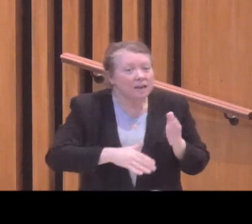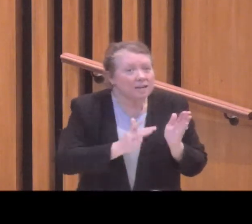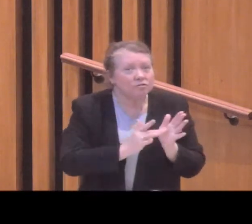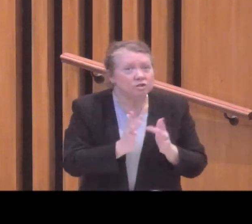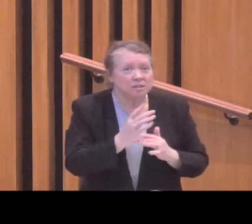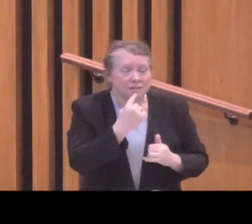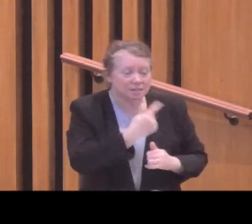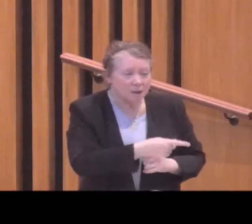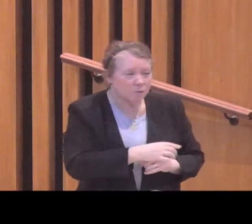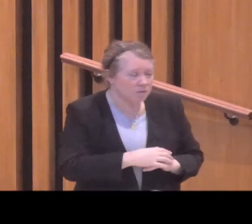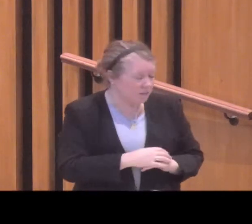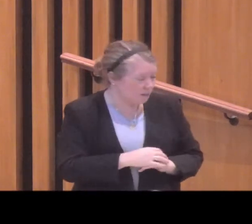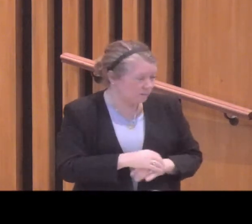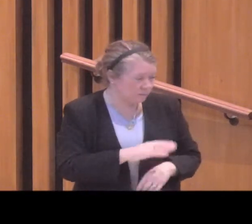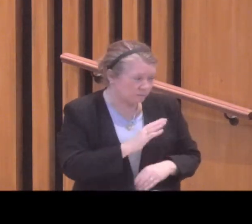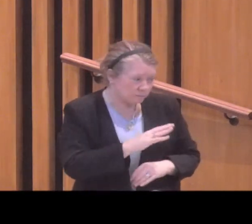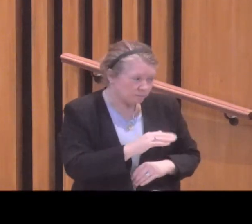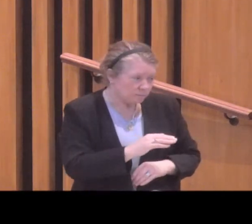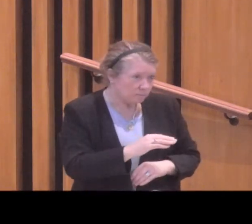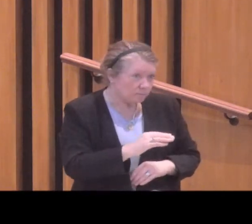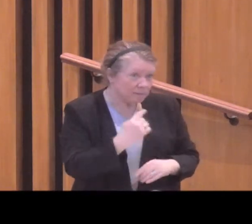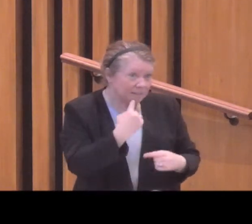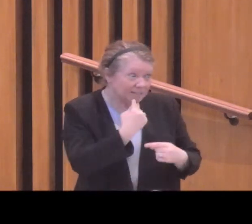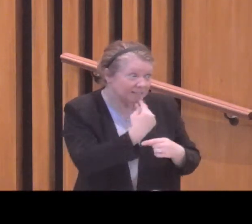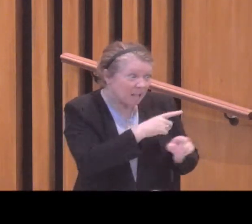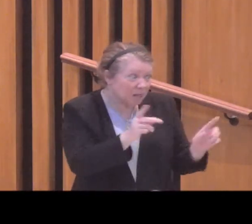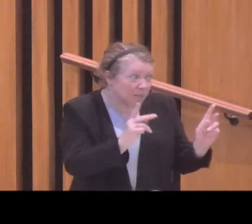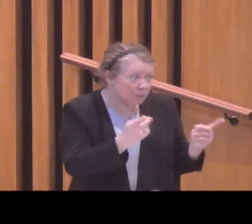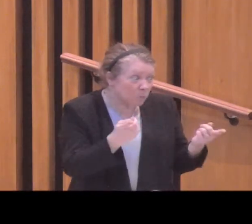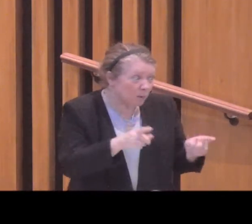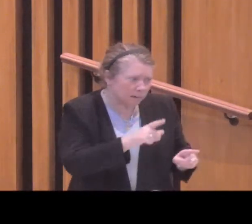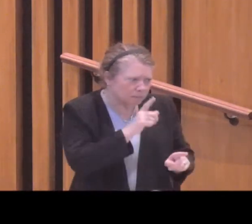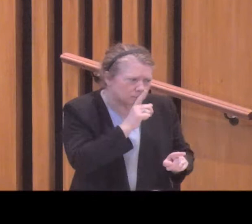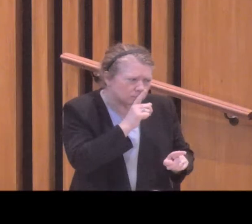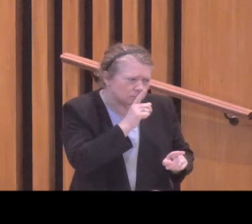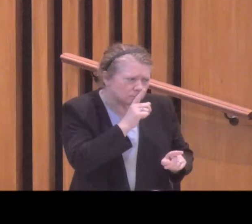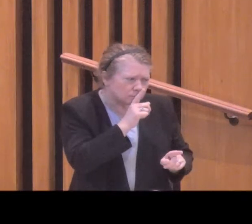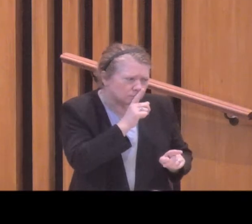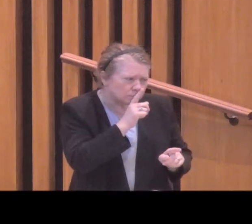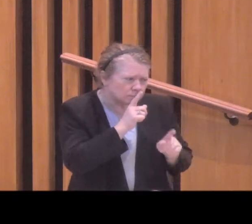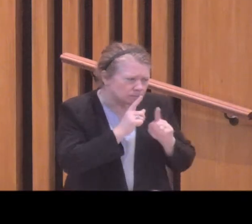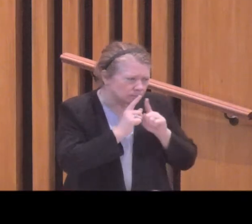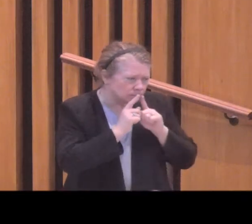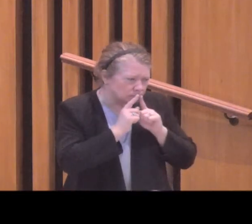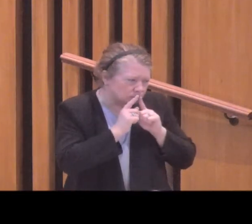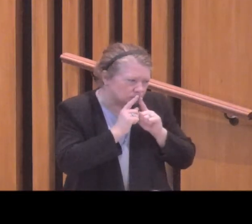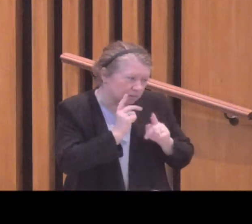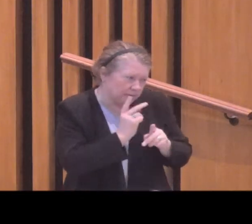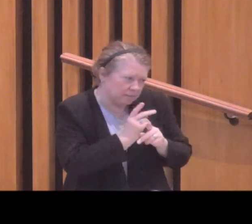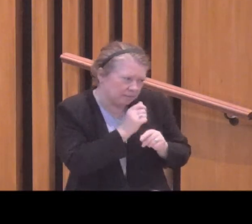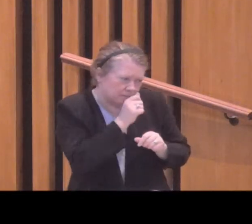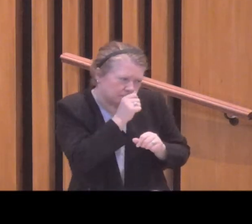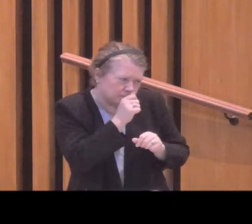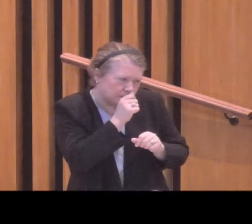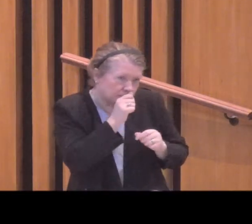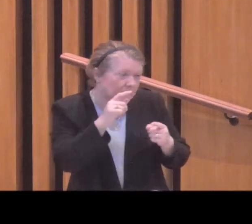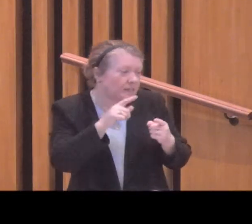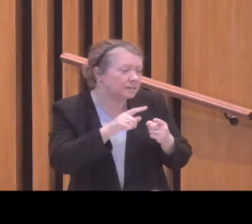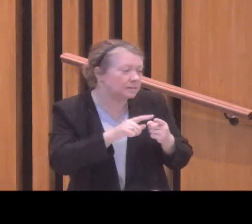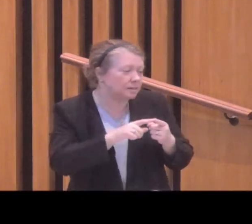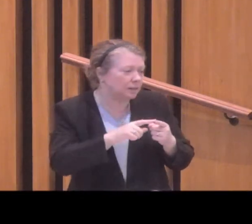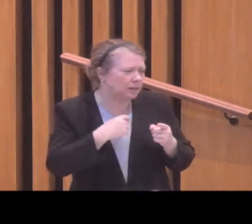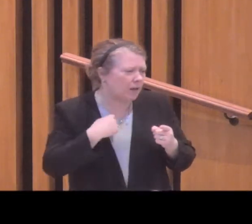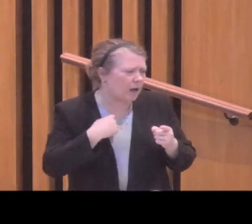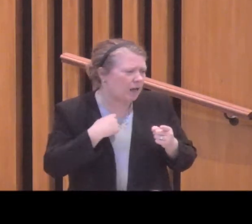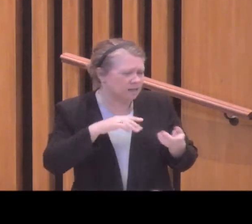saying, don't tell anyone about this until I have been